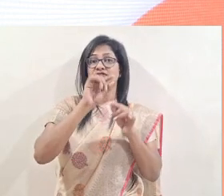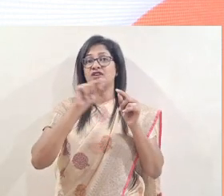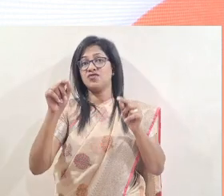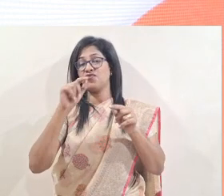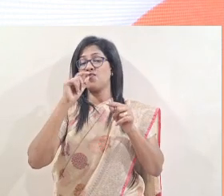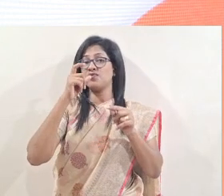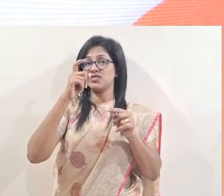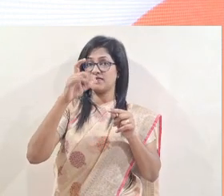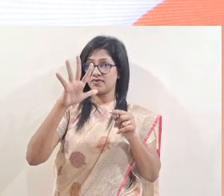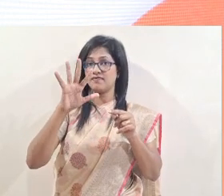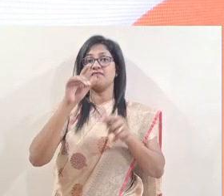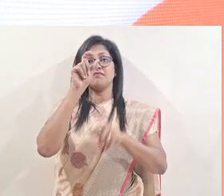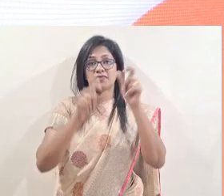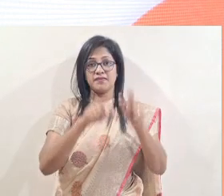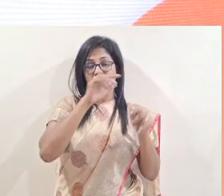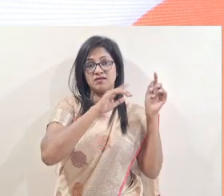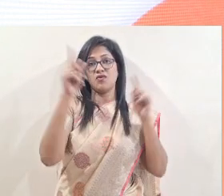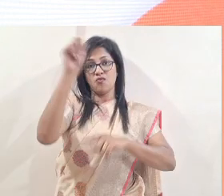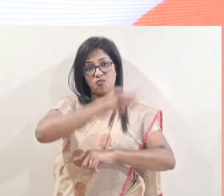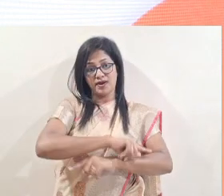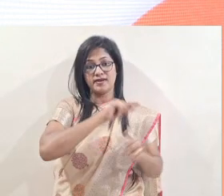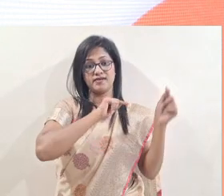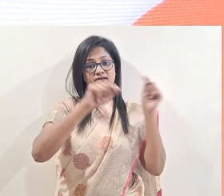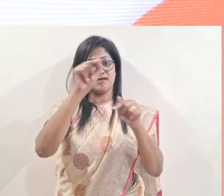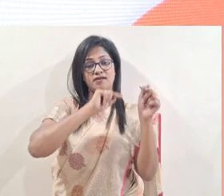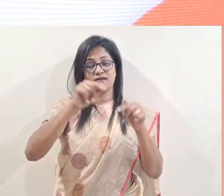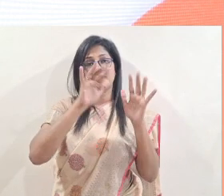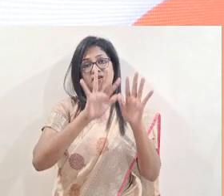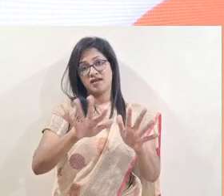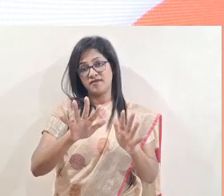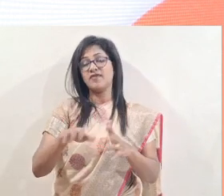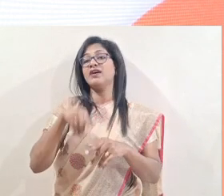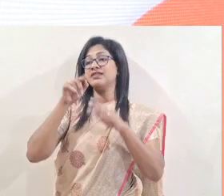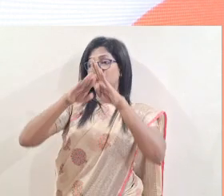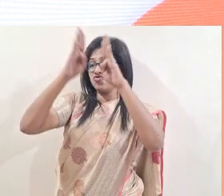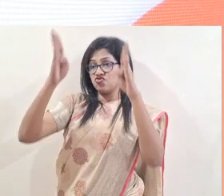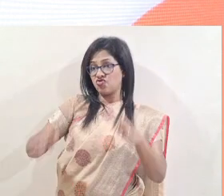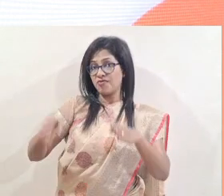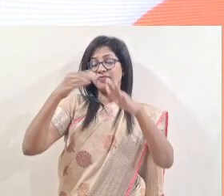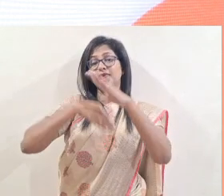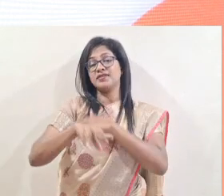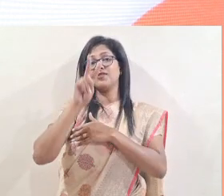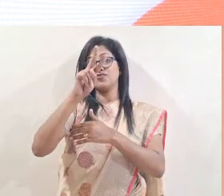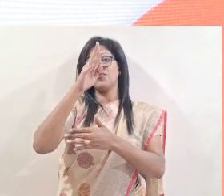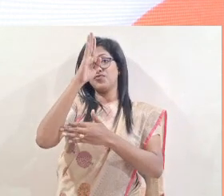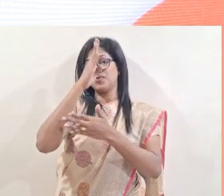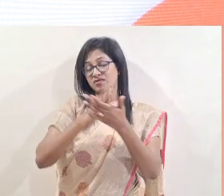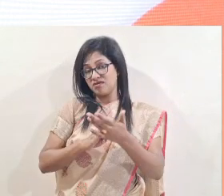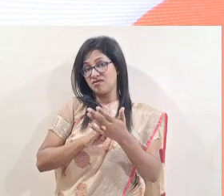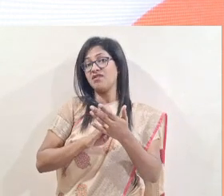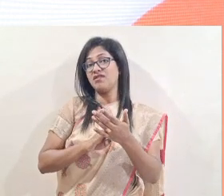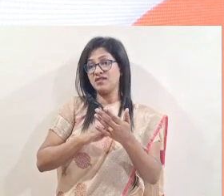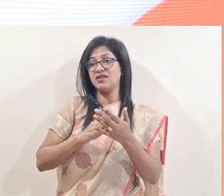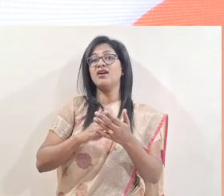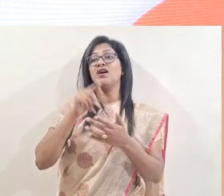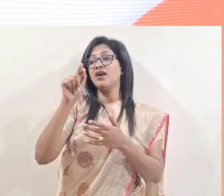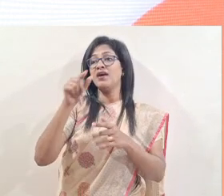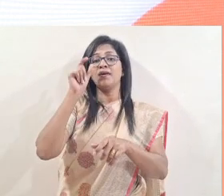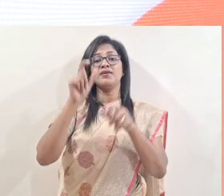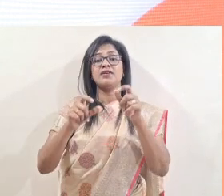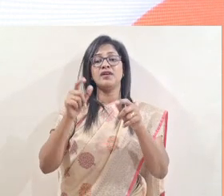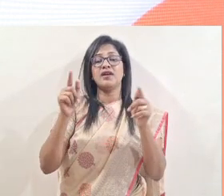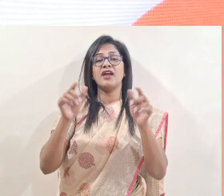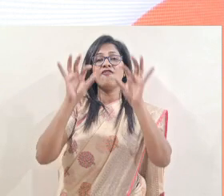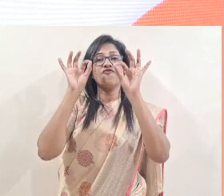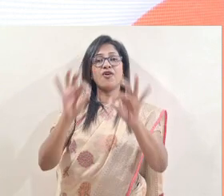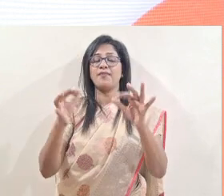day, and about 2/3 of the shops are having an informal activity also taking place in front of them. Similarly, we can